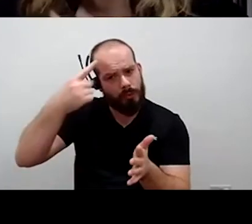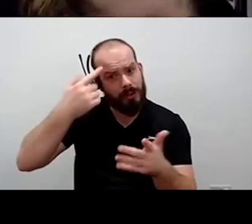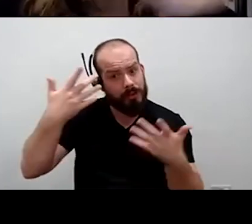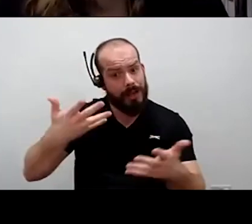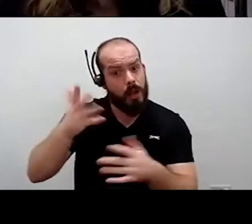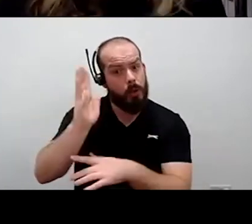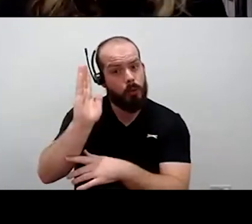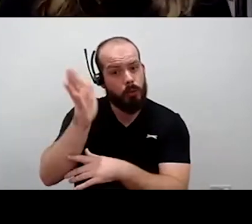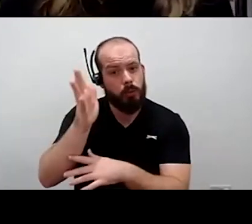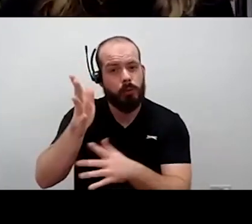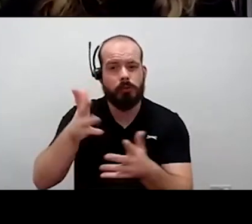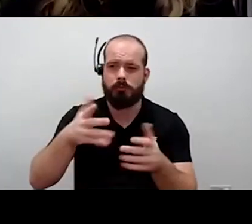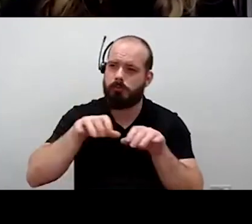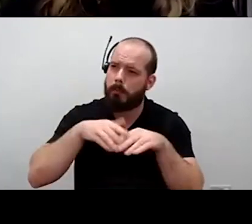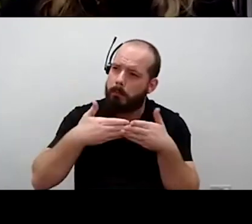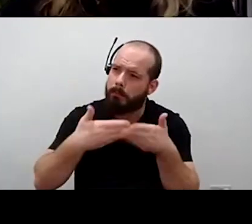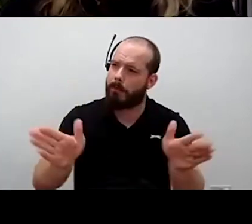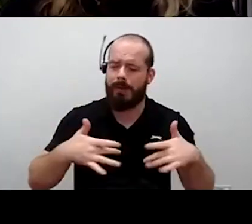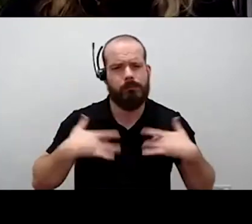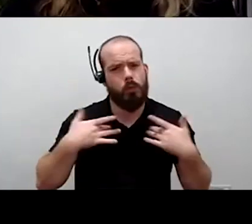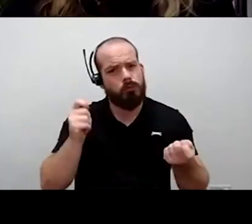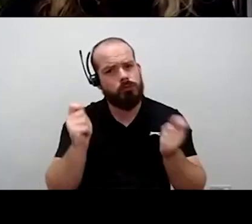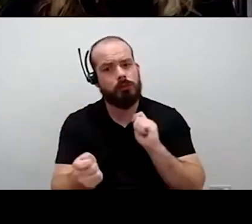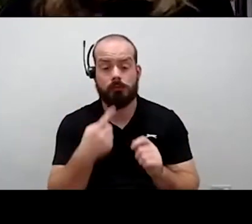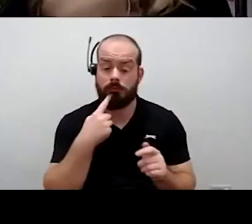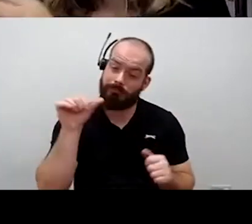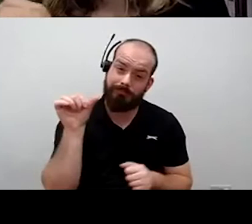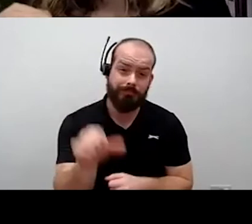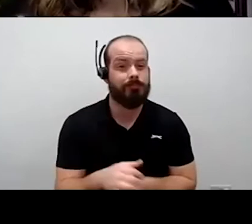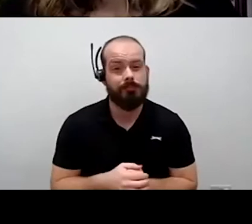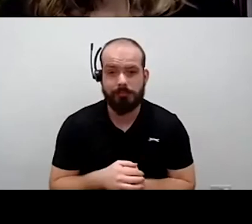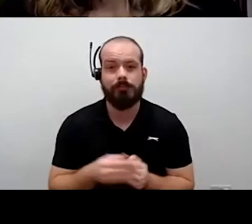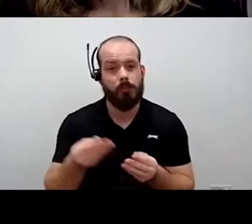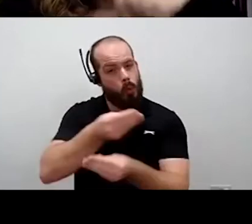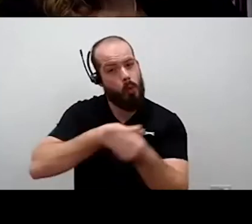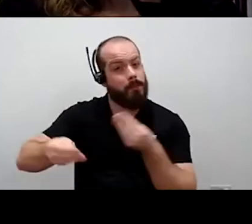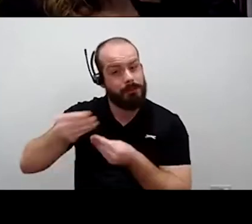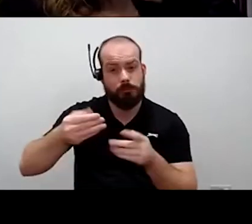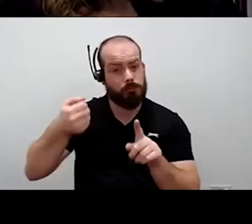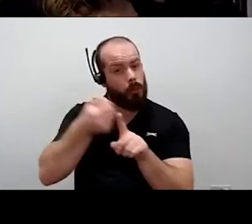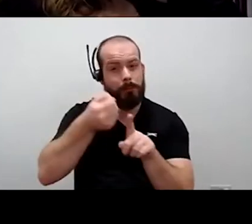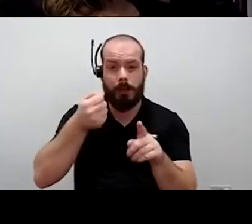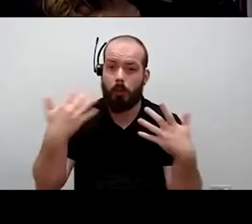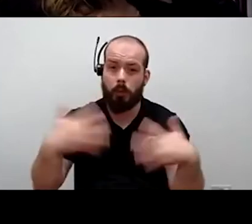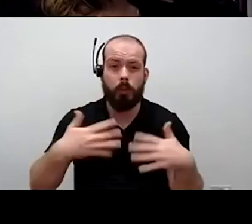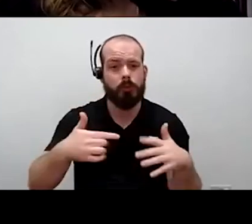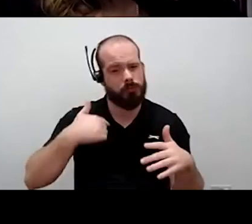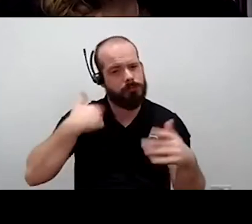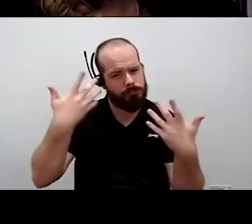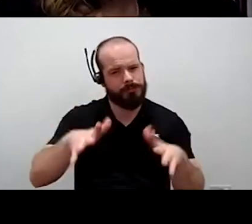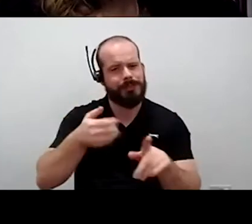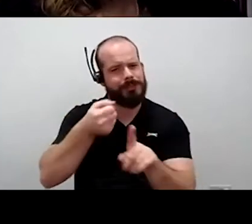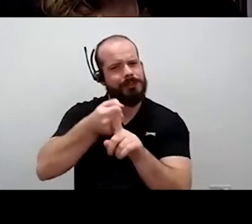the UK or other European countries? In general, I mean, it's undeniable, isn't it, the way the markets are moving? And it's been shocking for me. I mean, I've been an advocate of renewable and energy